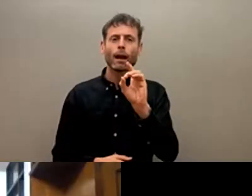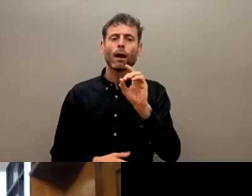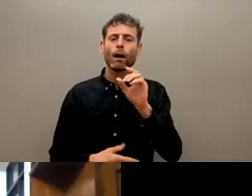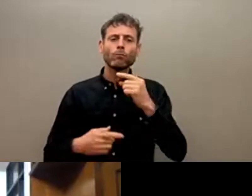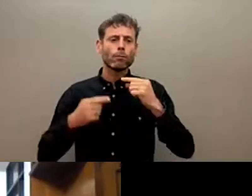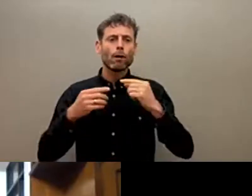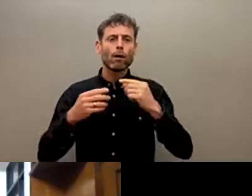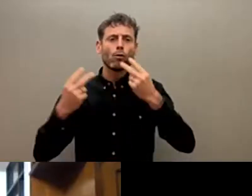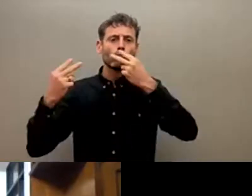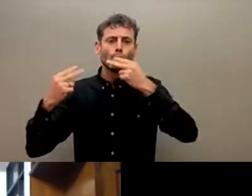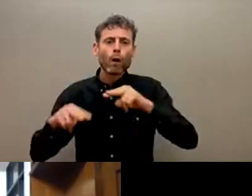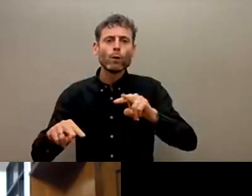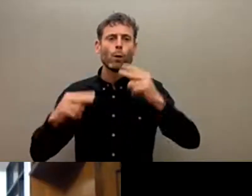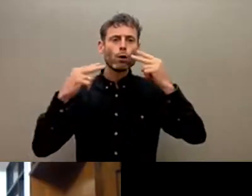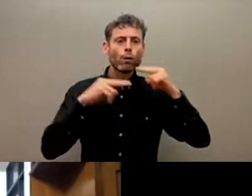many